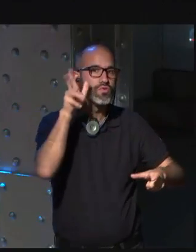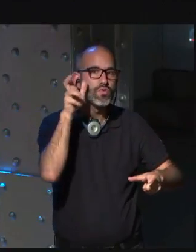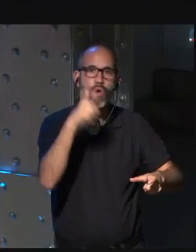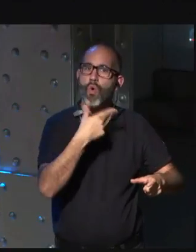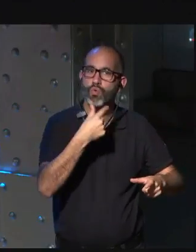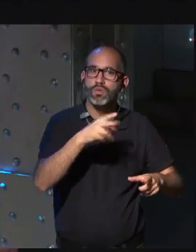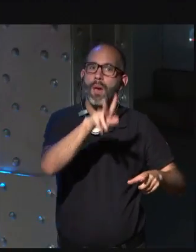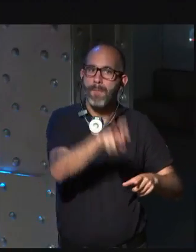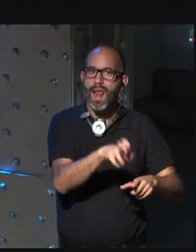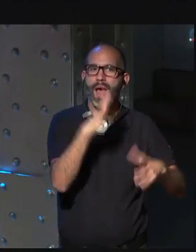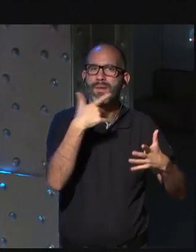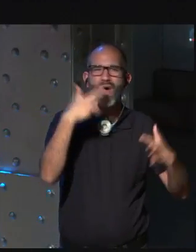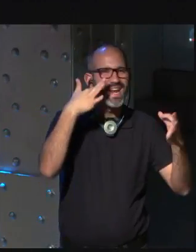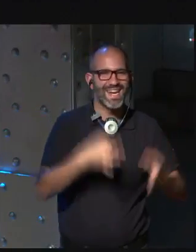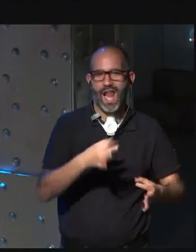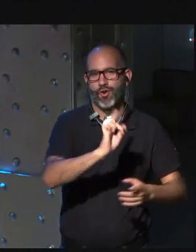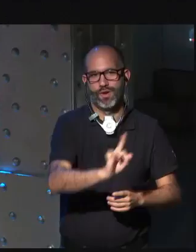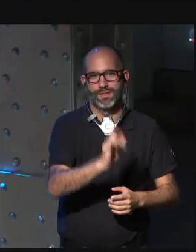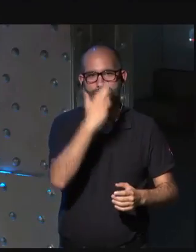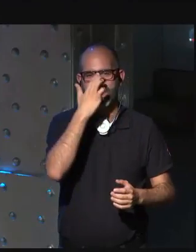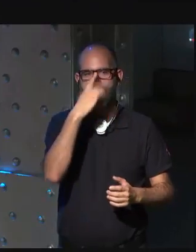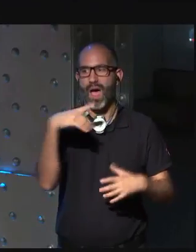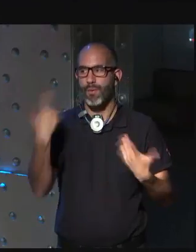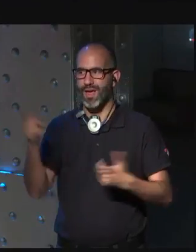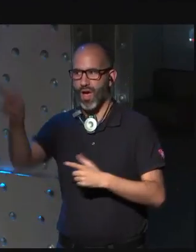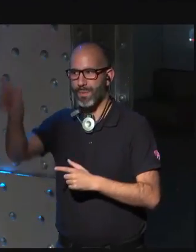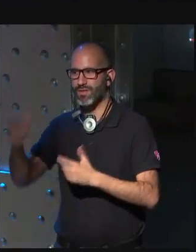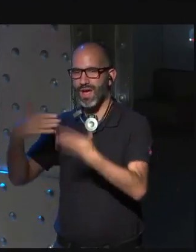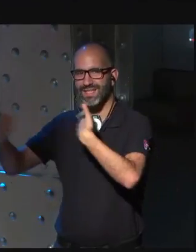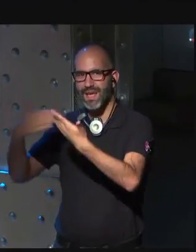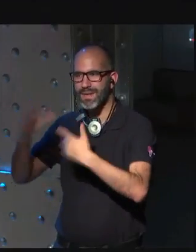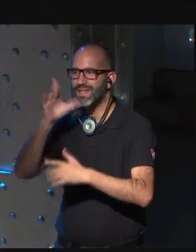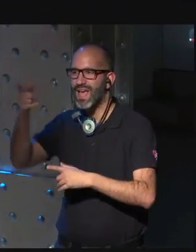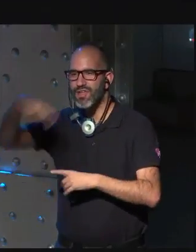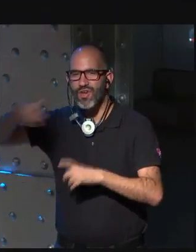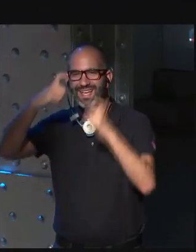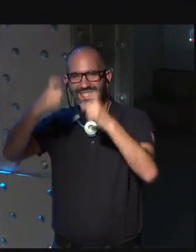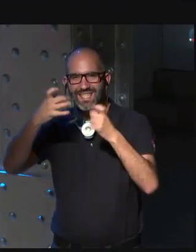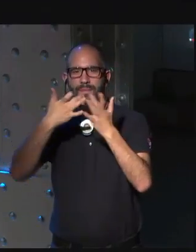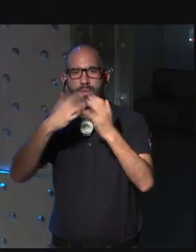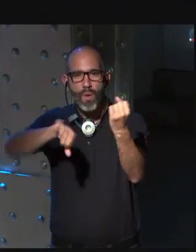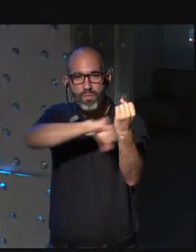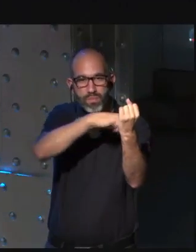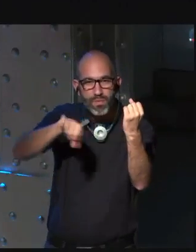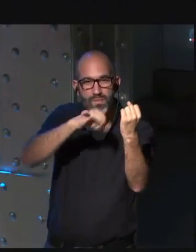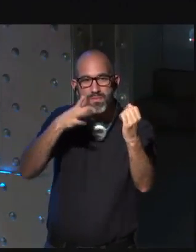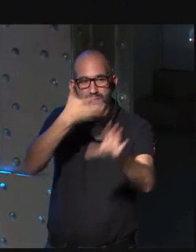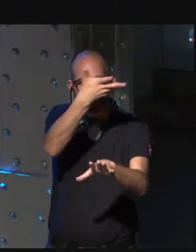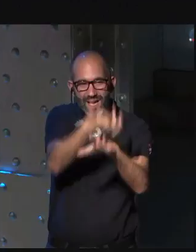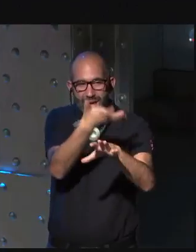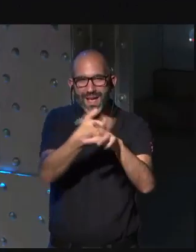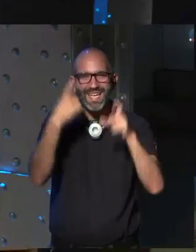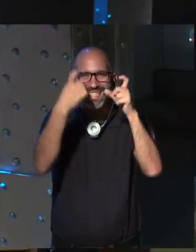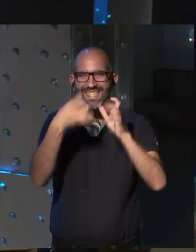was like, we think we captured it better digitally, but even though it sounds, it's got that harshness that people associate with digital music.